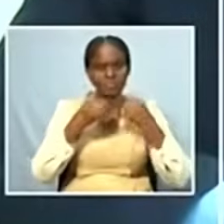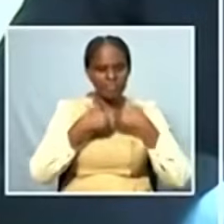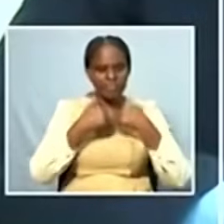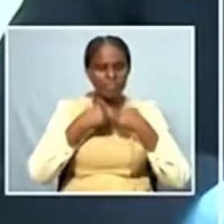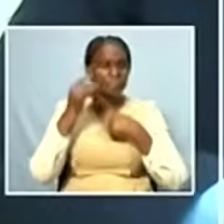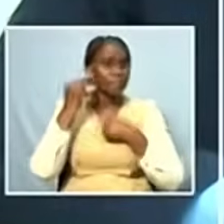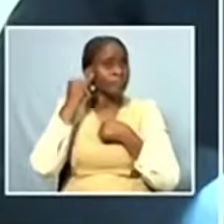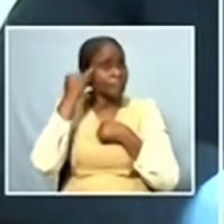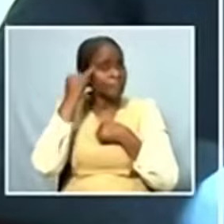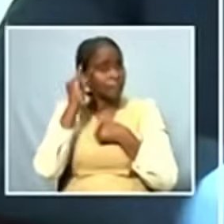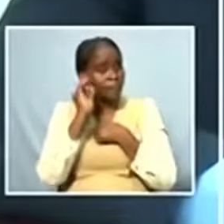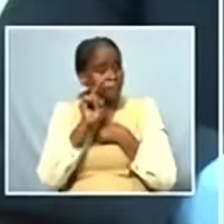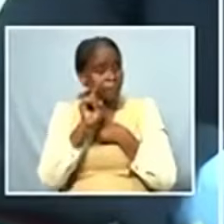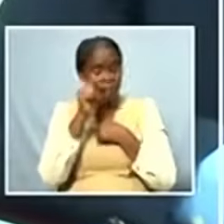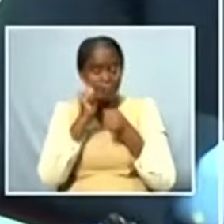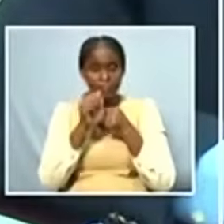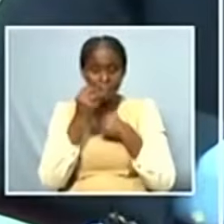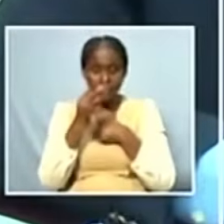opinion because of